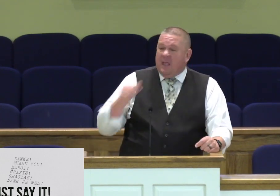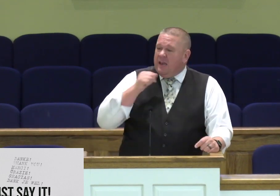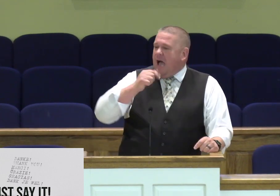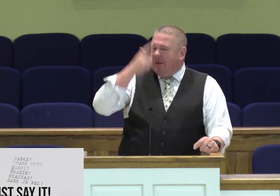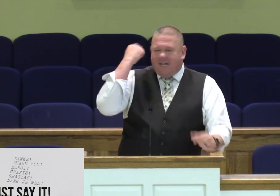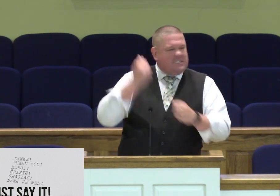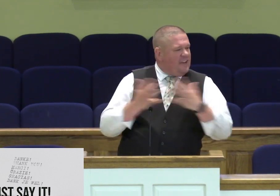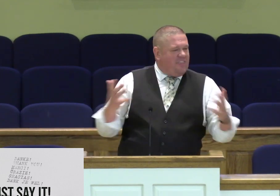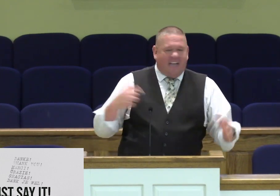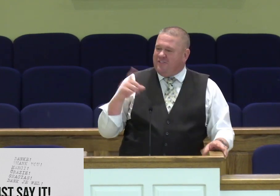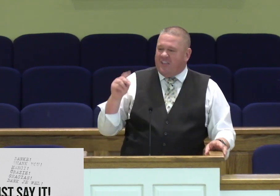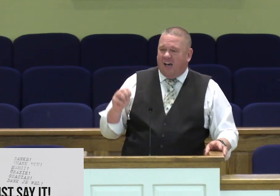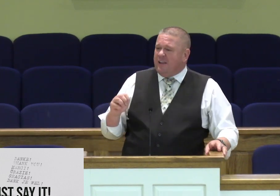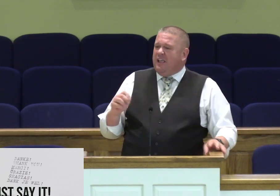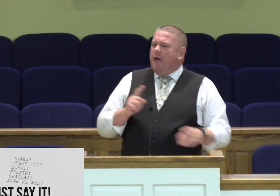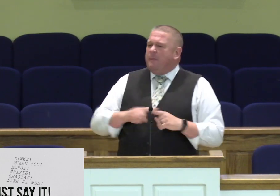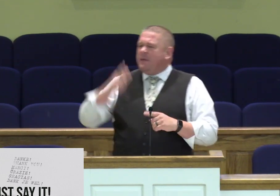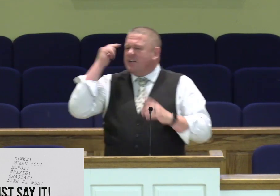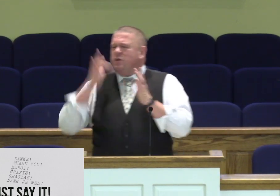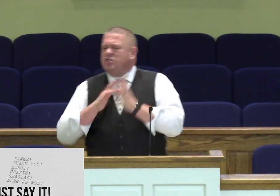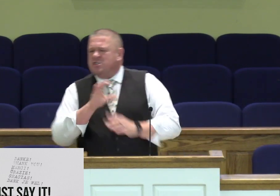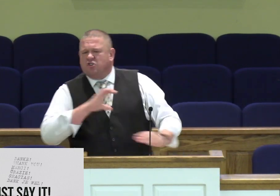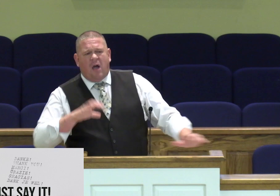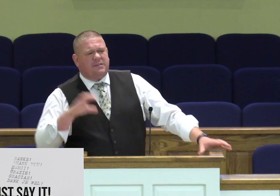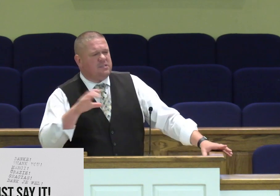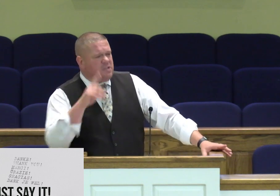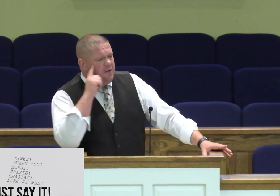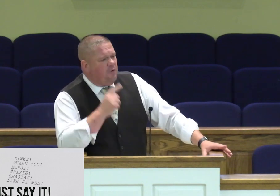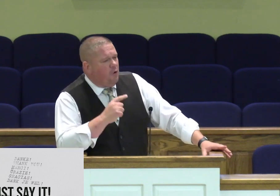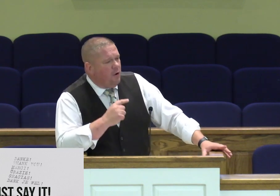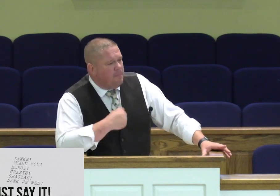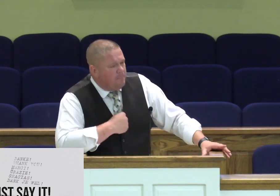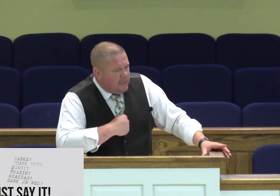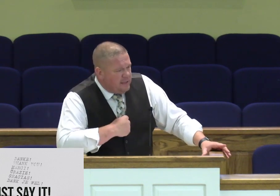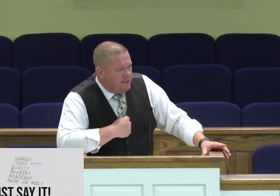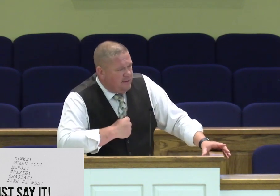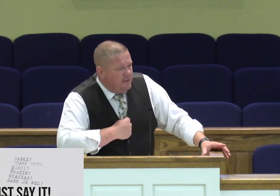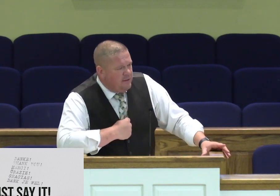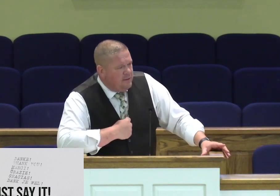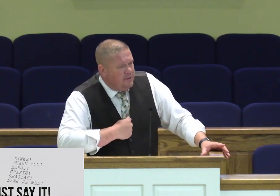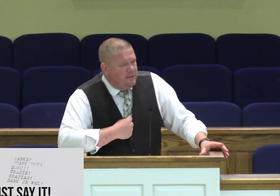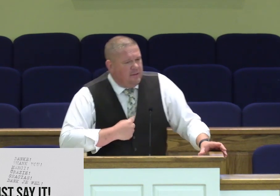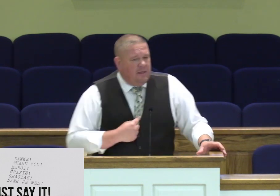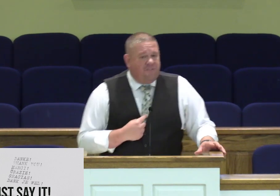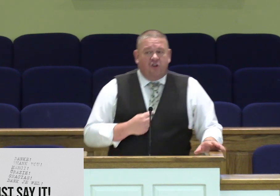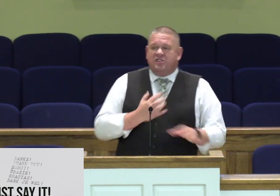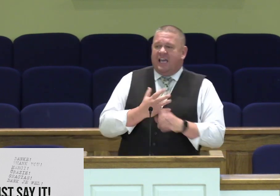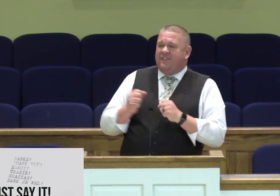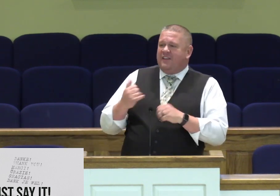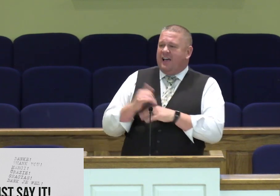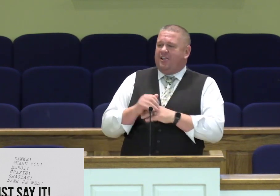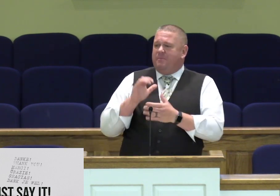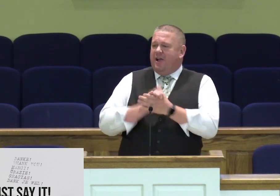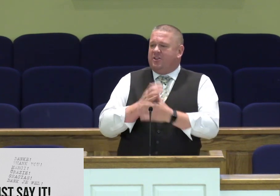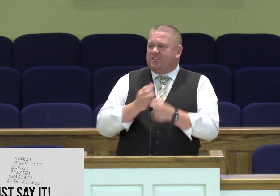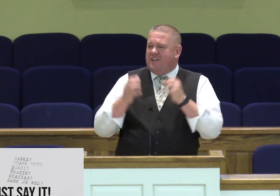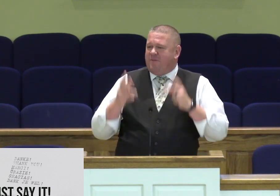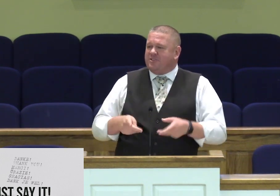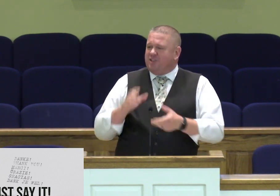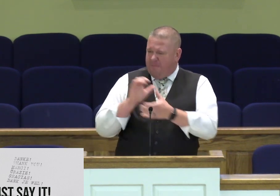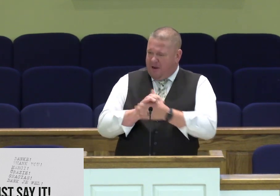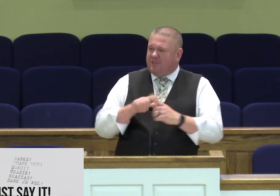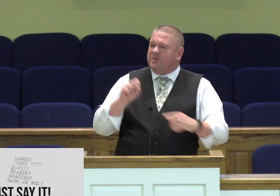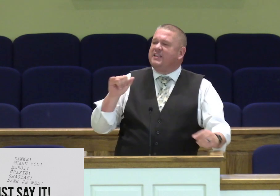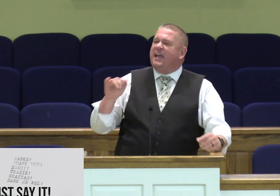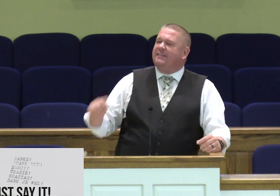there. Not because of anything I've done, but because of what Jesus Christ has done for me. And if you're saved tonight and you're married to a saved